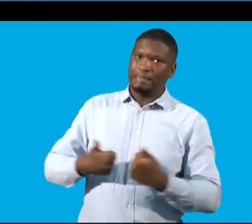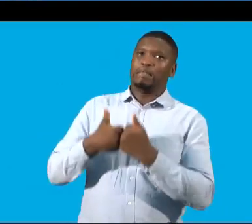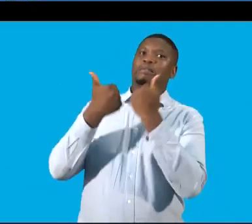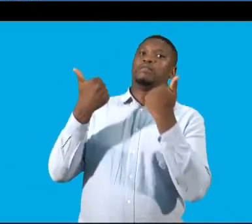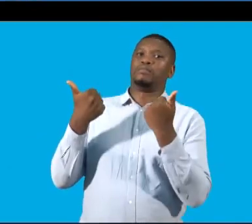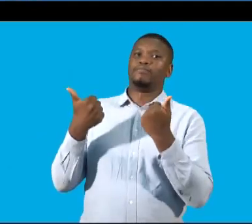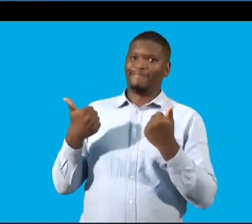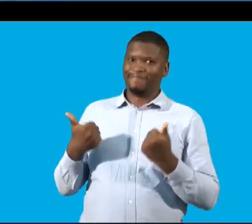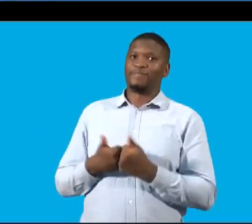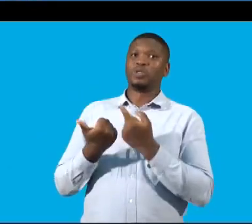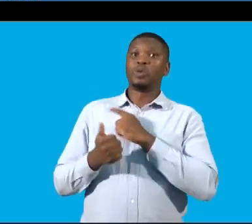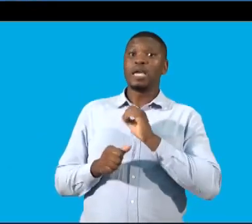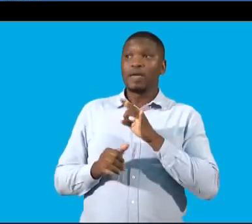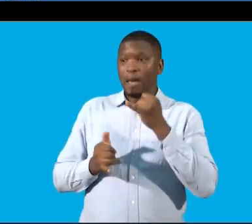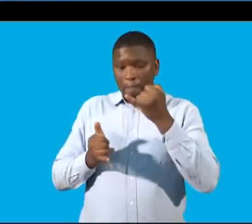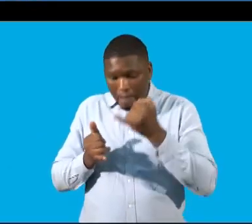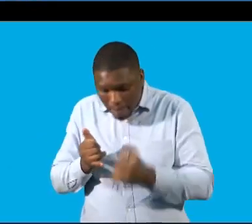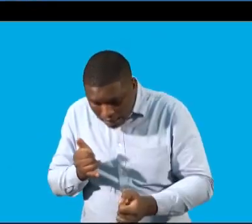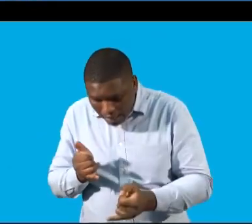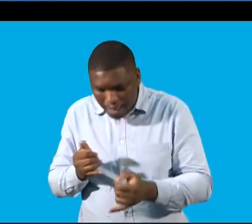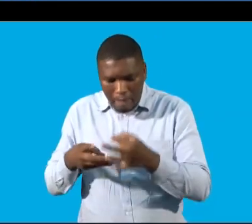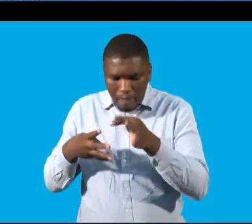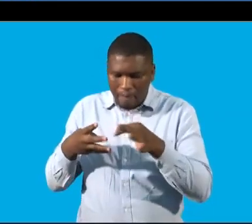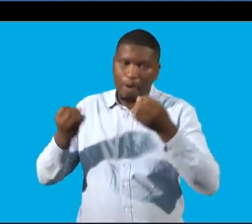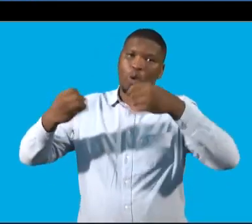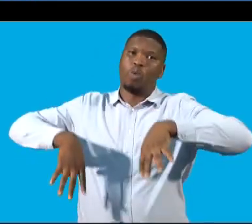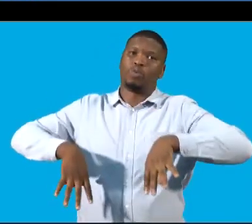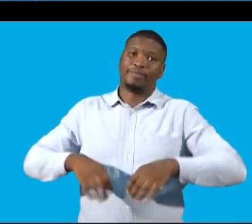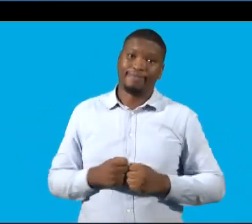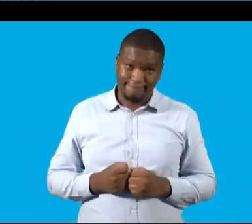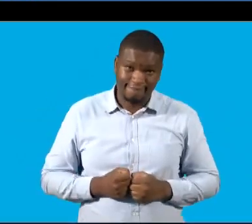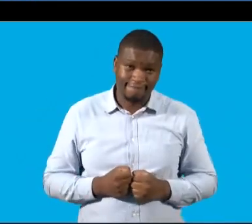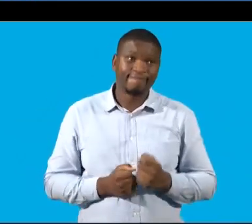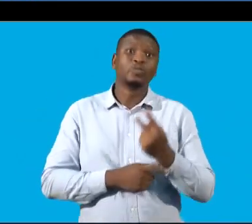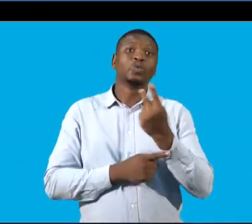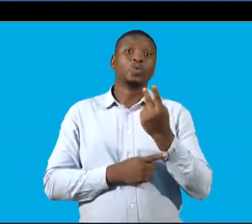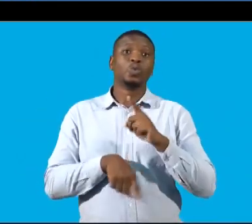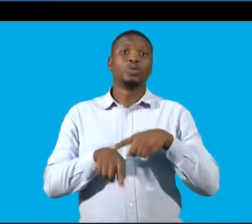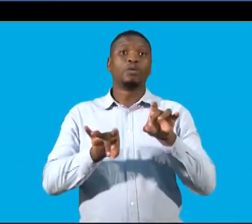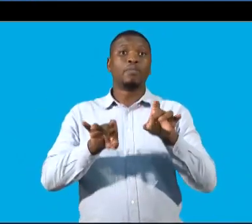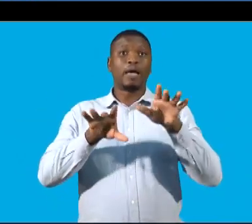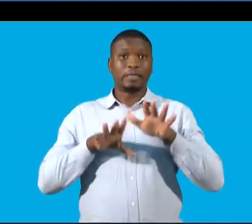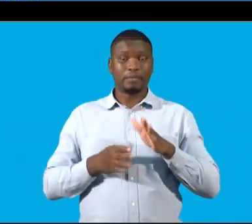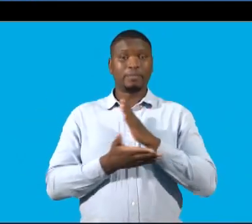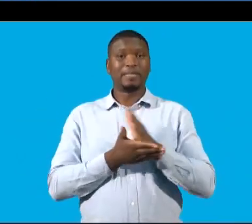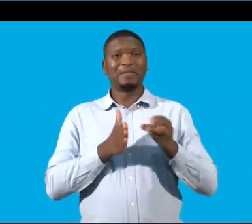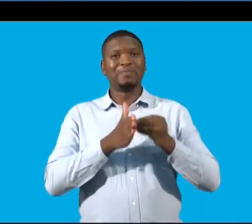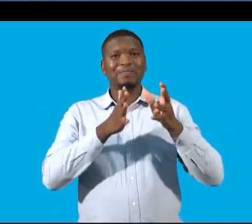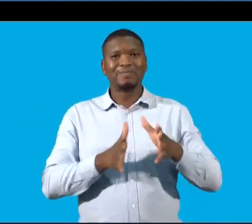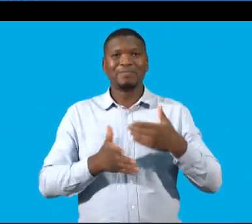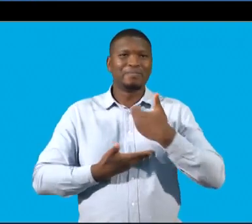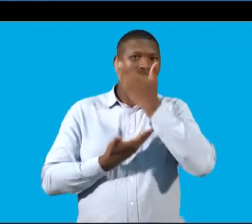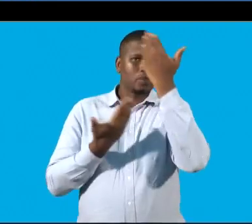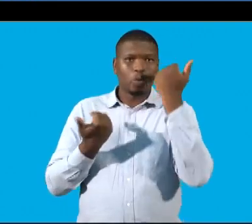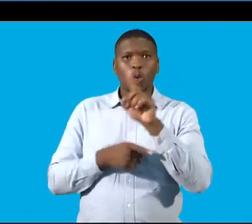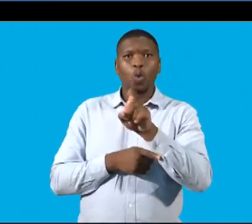financial mathematics, because if the formula is wrong, you will not receive those marks. Then when it comes to the exams, learners do not